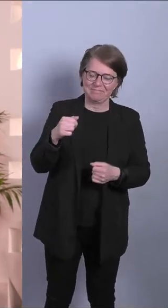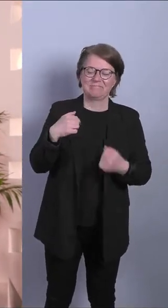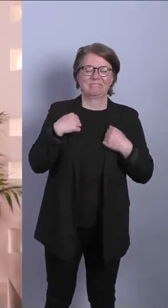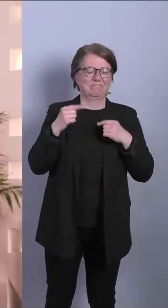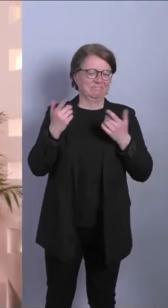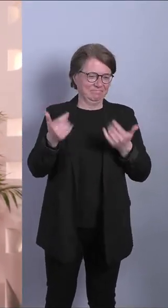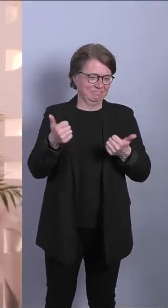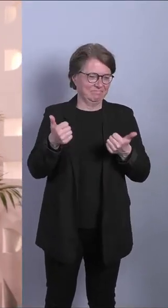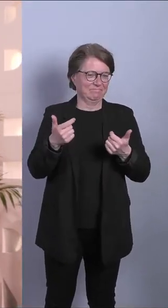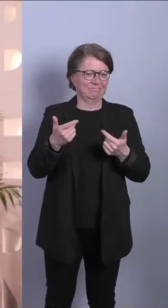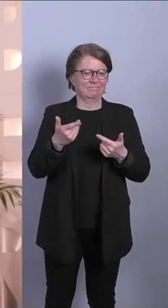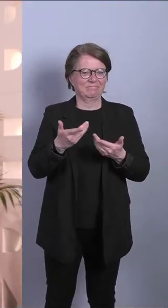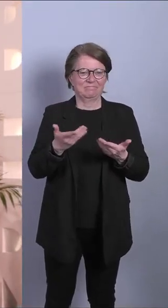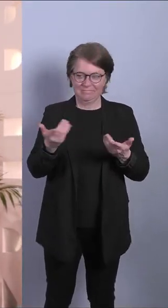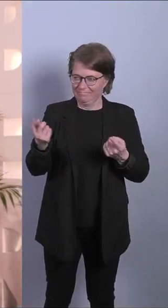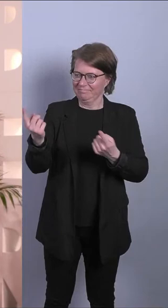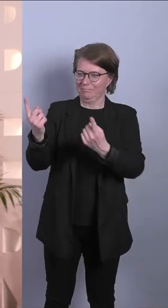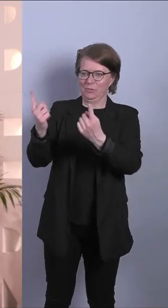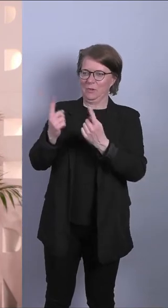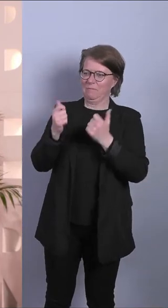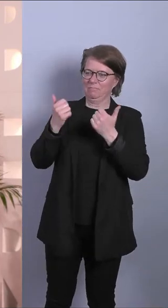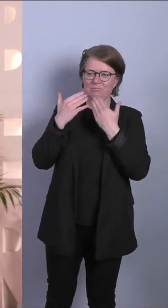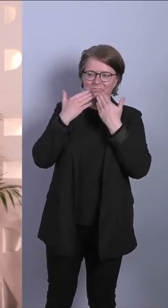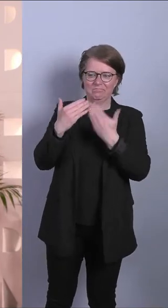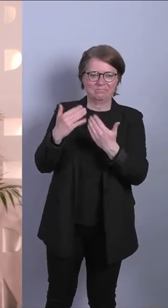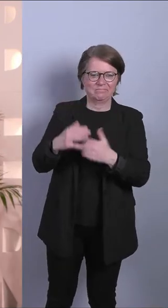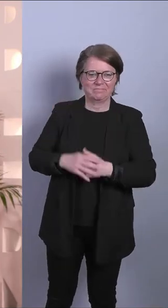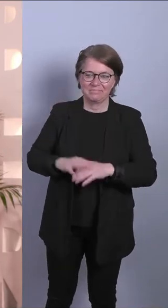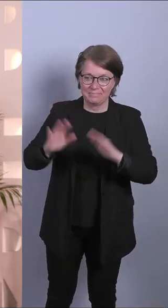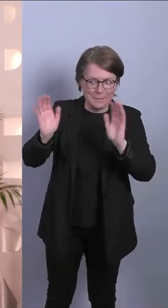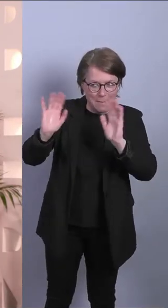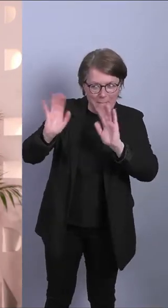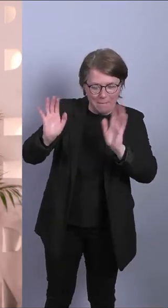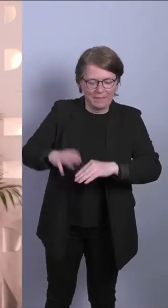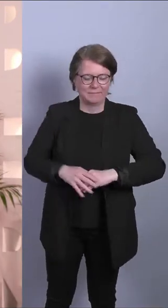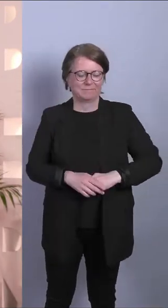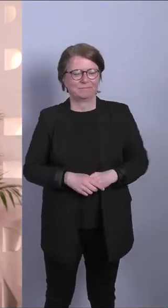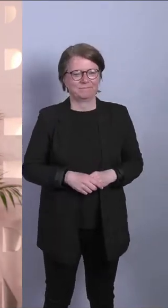that. And I hope I'll join you there. Thank you for joining us here. Have fun.